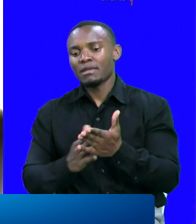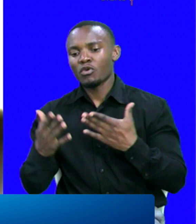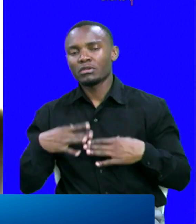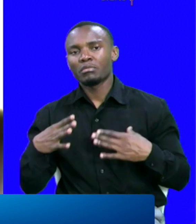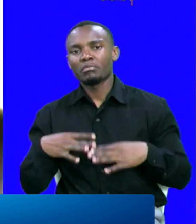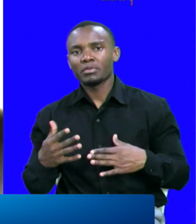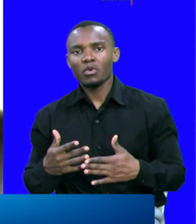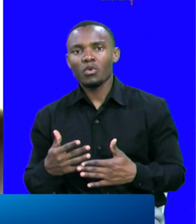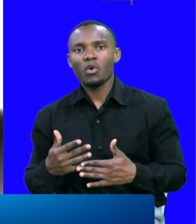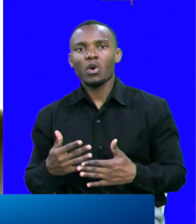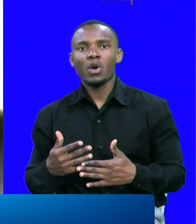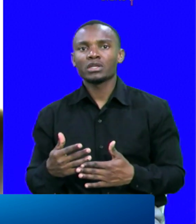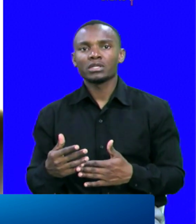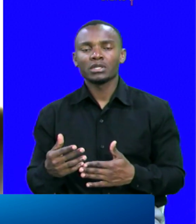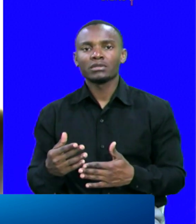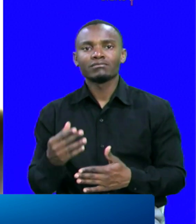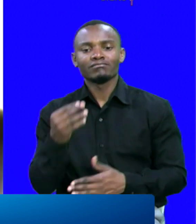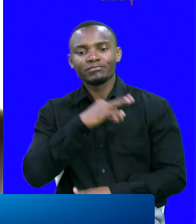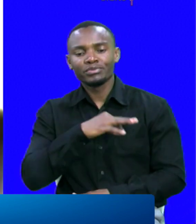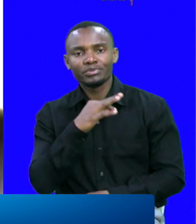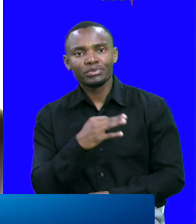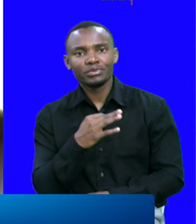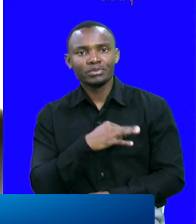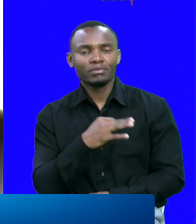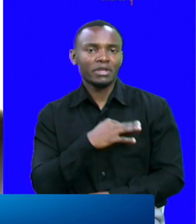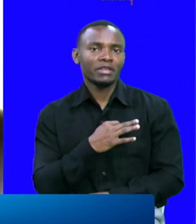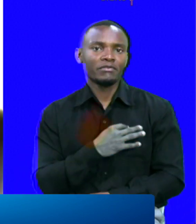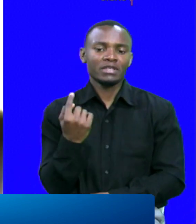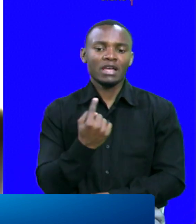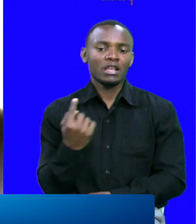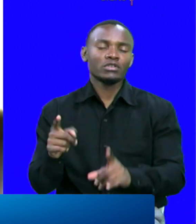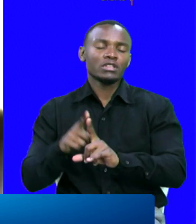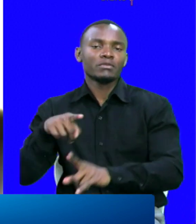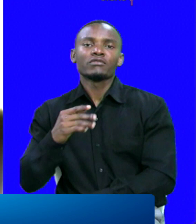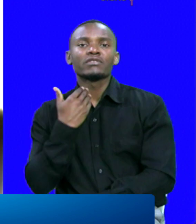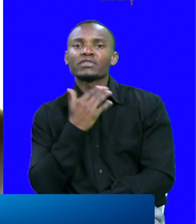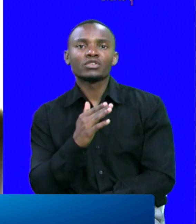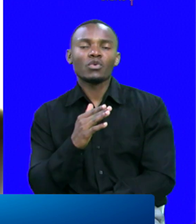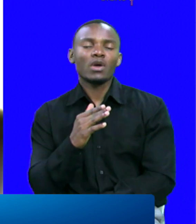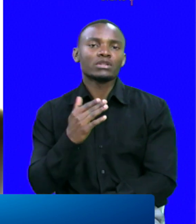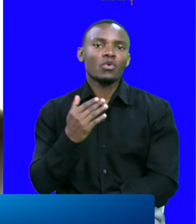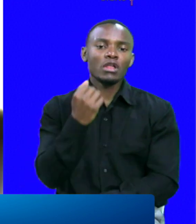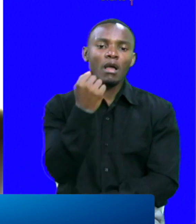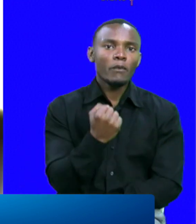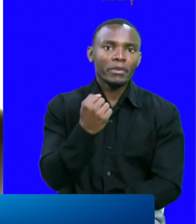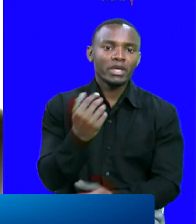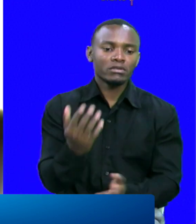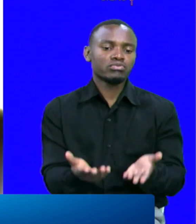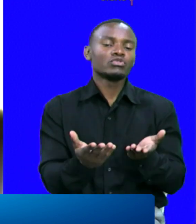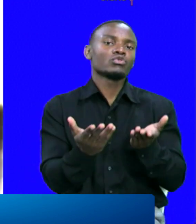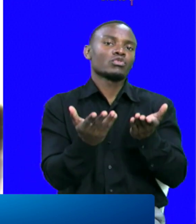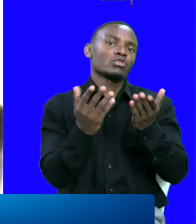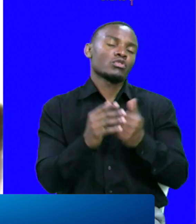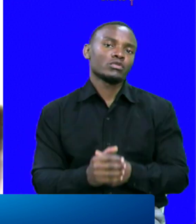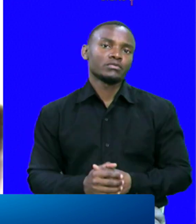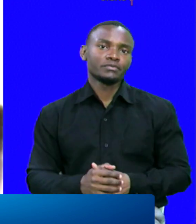the funds that were being generated from the sugar production and sale was going to the pockets